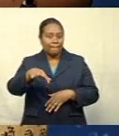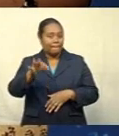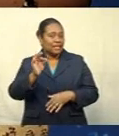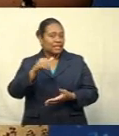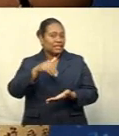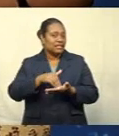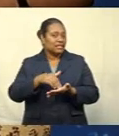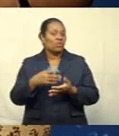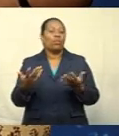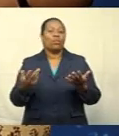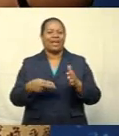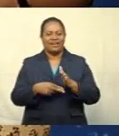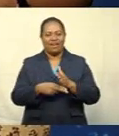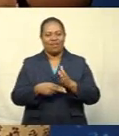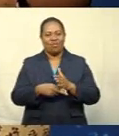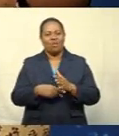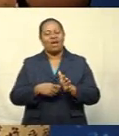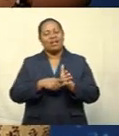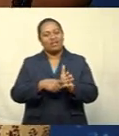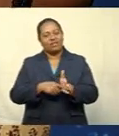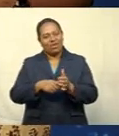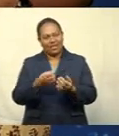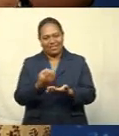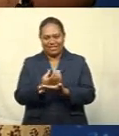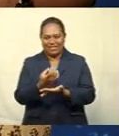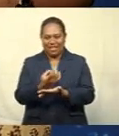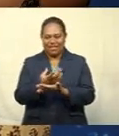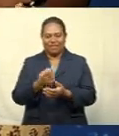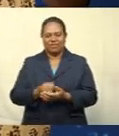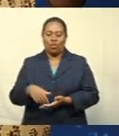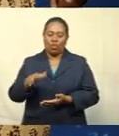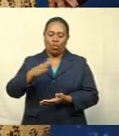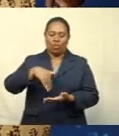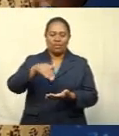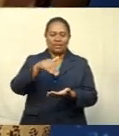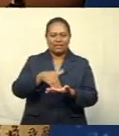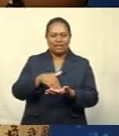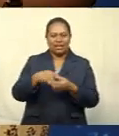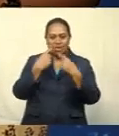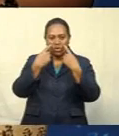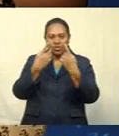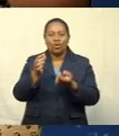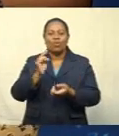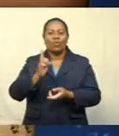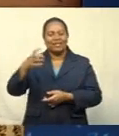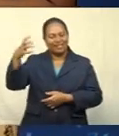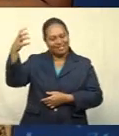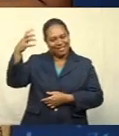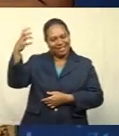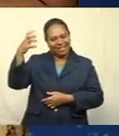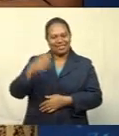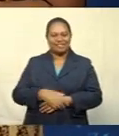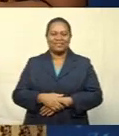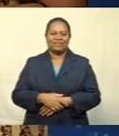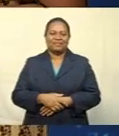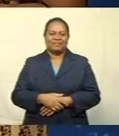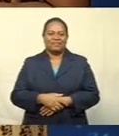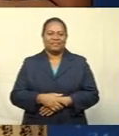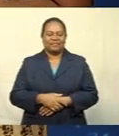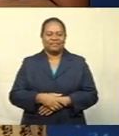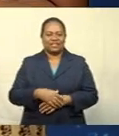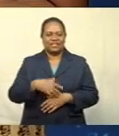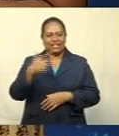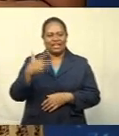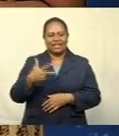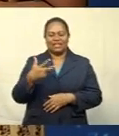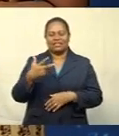Nambua, Lautoka and Savu Savu. All these centers had great sunny spells. The Hidden Paradise had 28 degrees. It